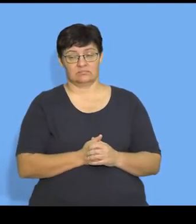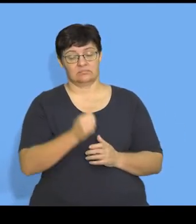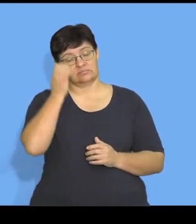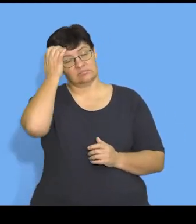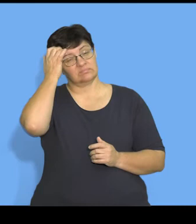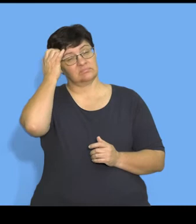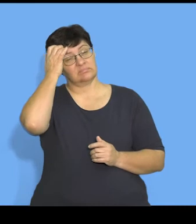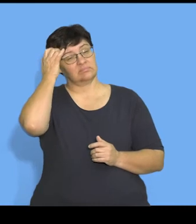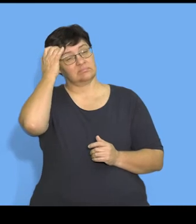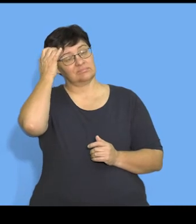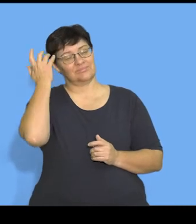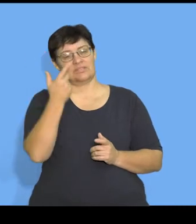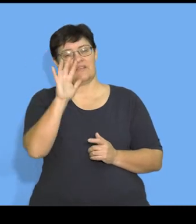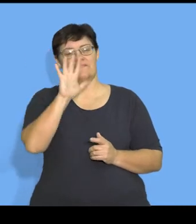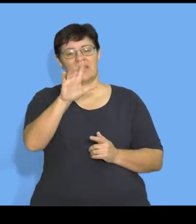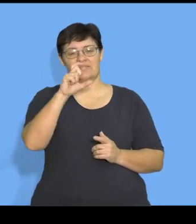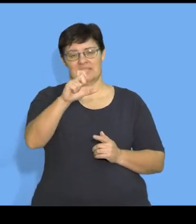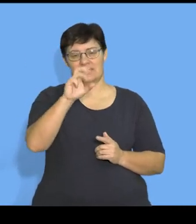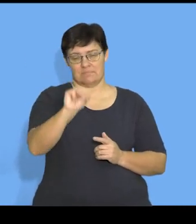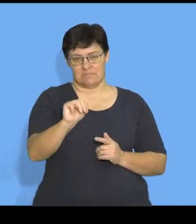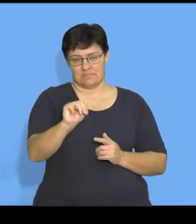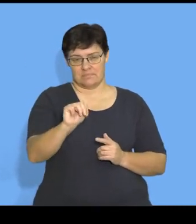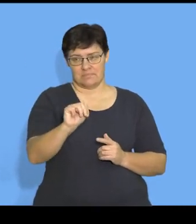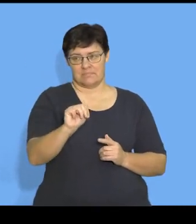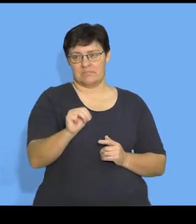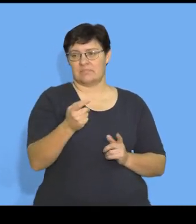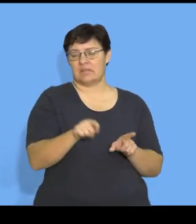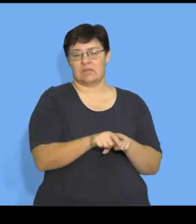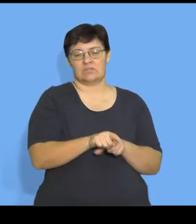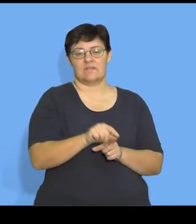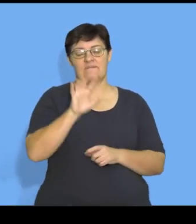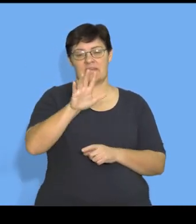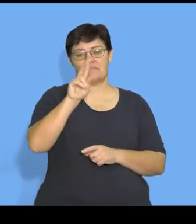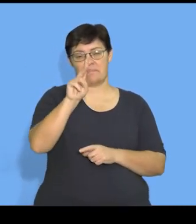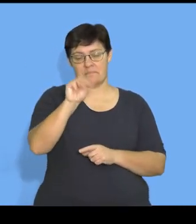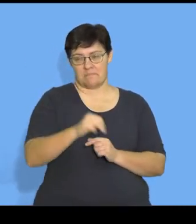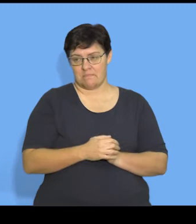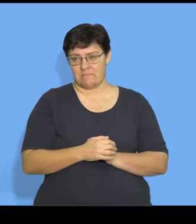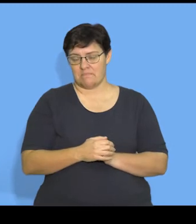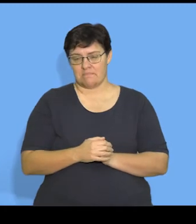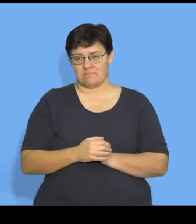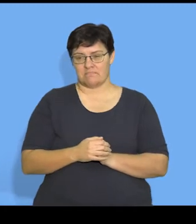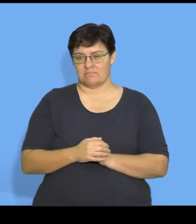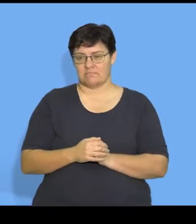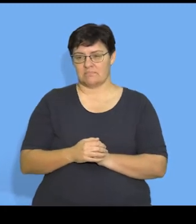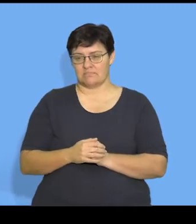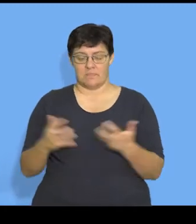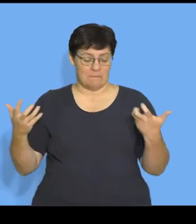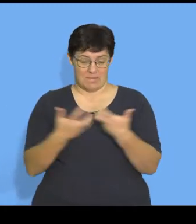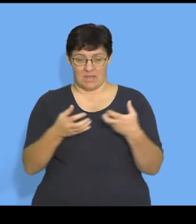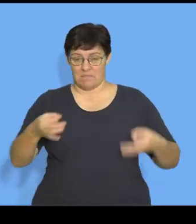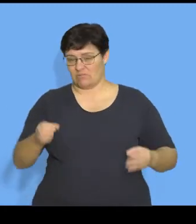example, 5 centimeters is 5 kilometers, we would never be able to fit this on our